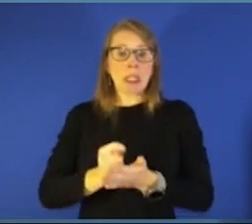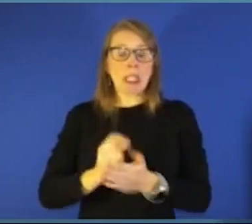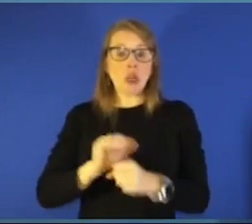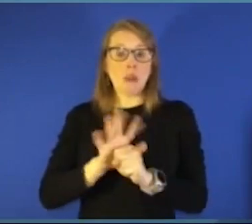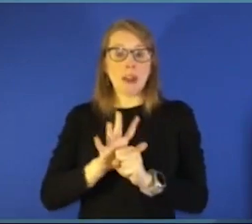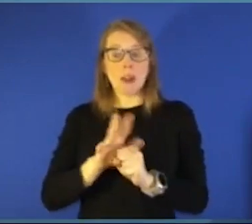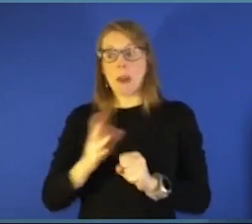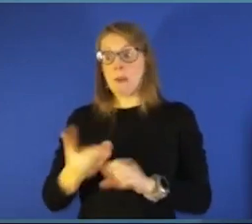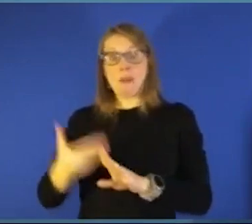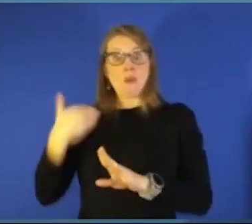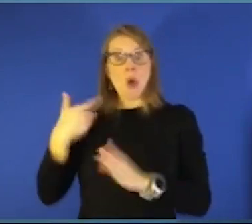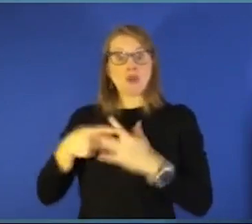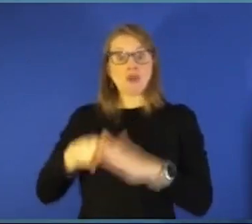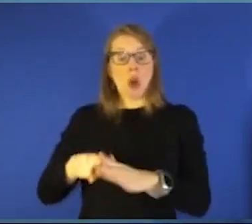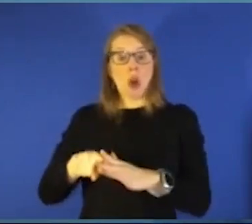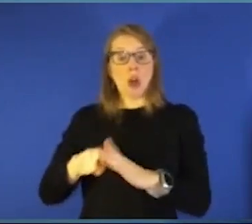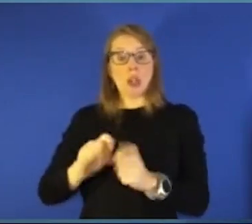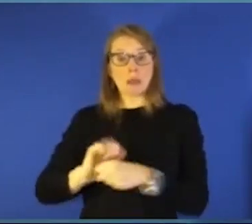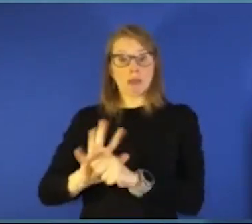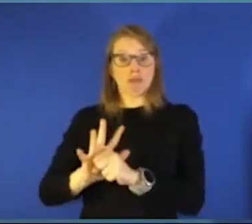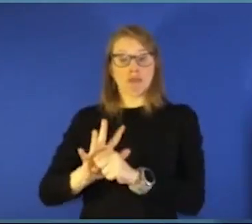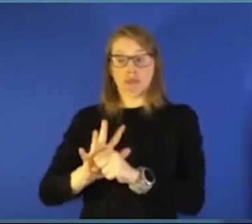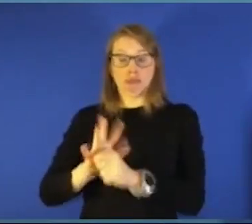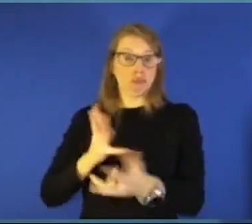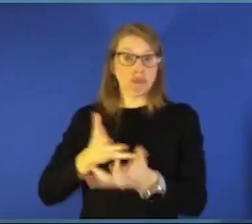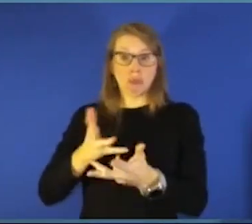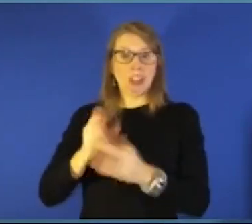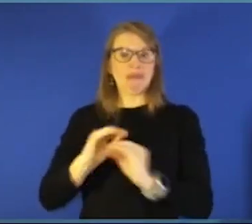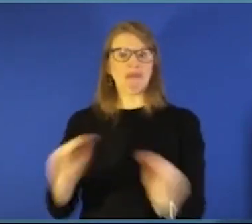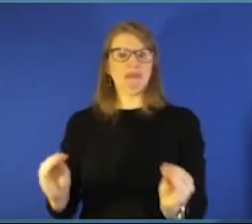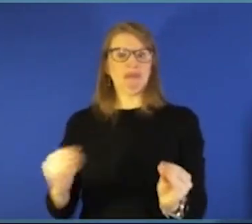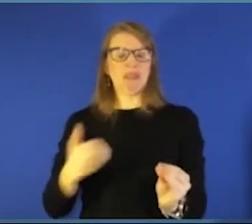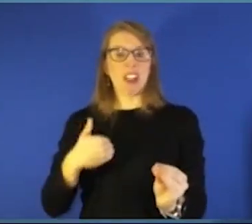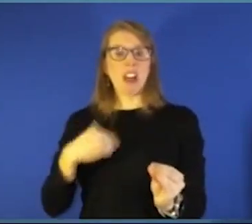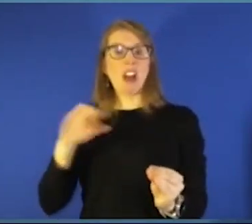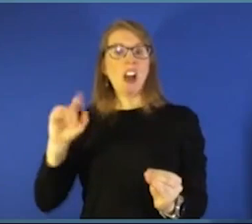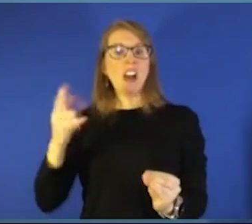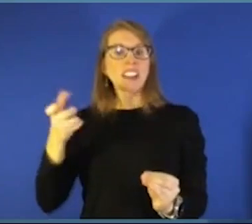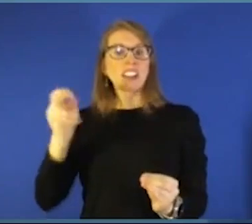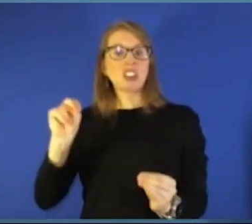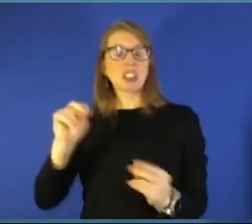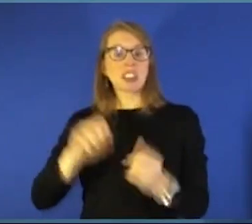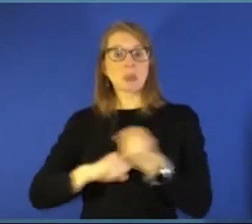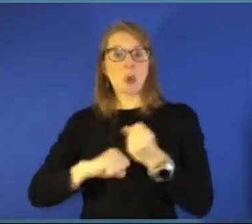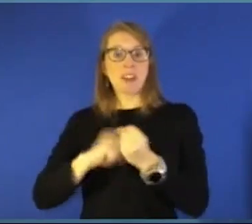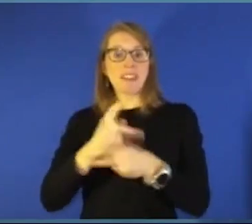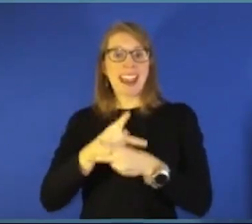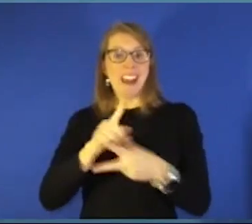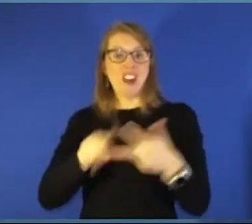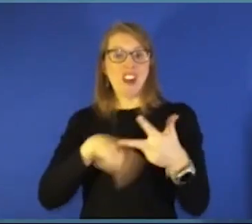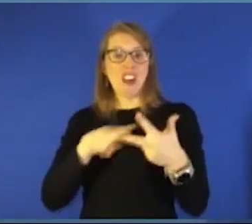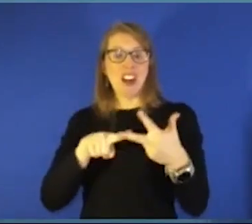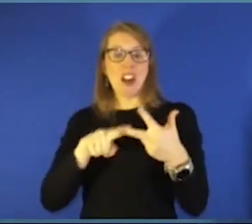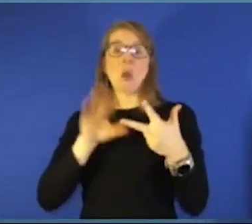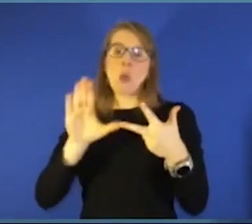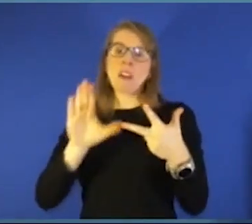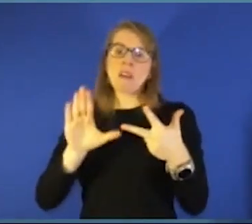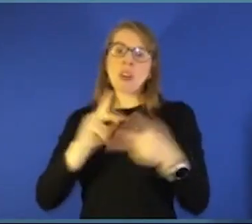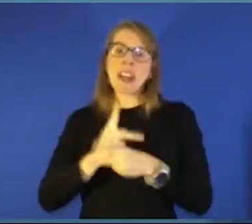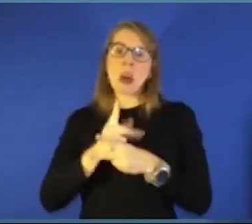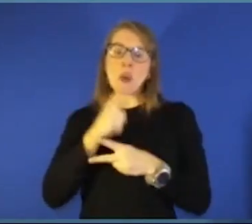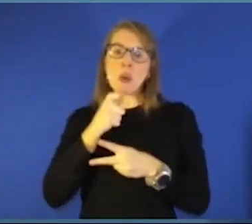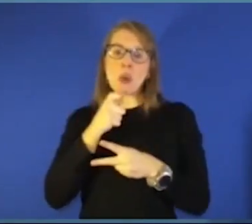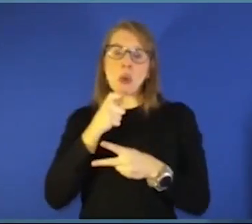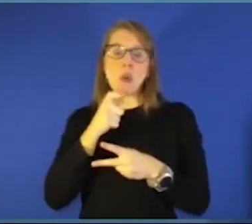had nothing in the armamentarium other than oxygen, supportive care, and wonderful care by all